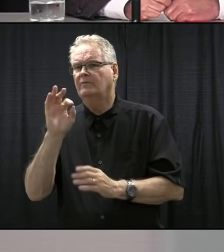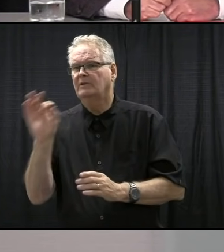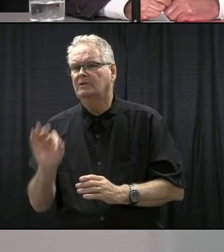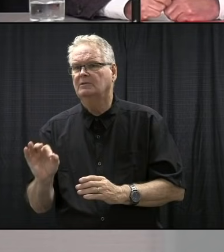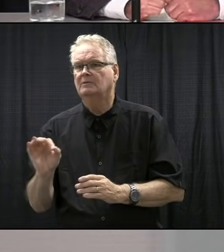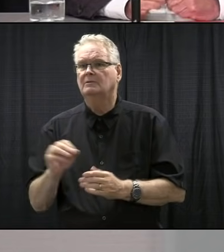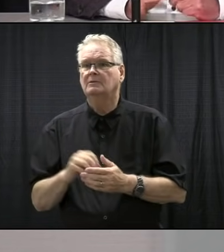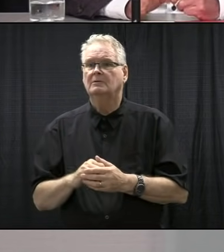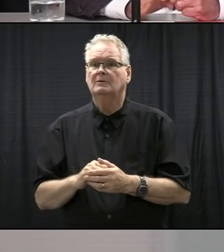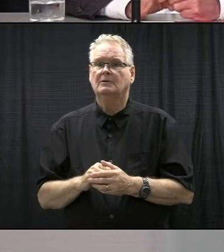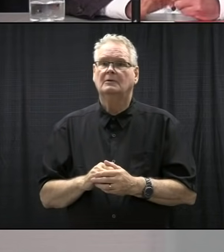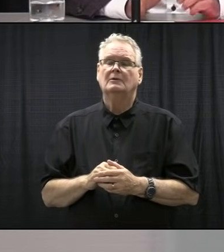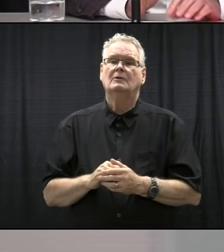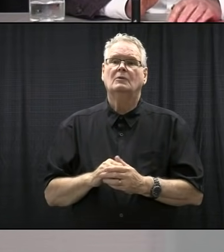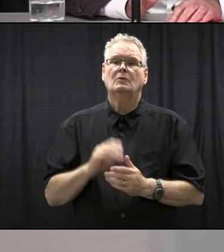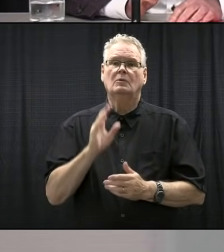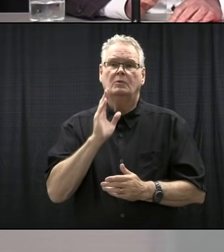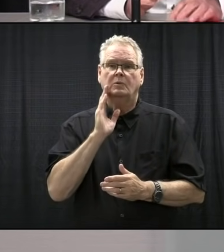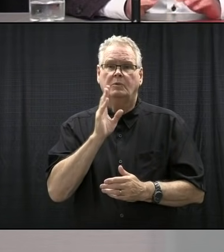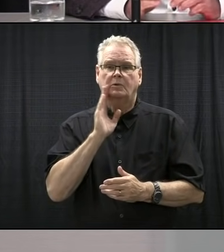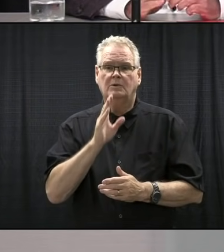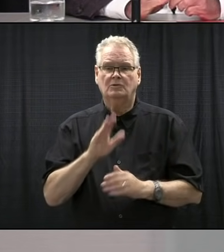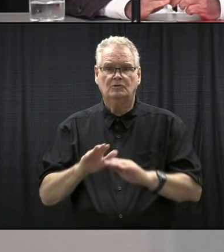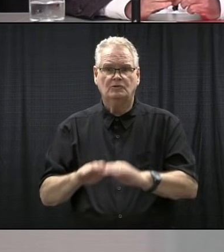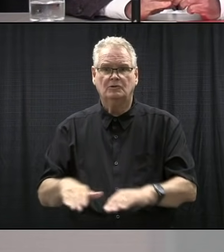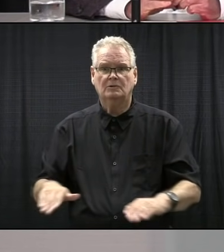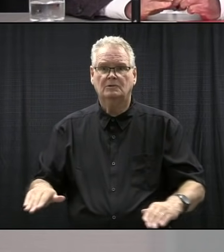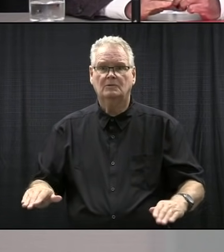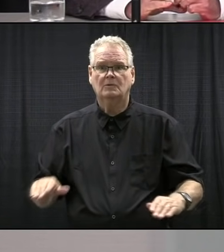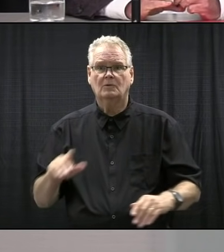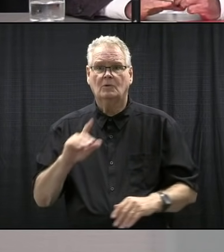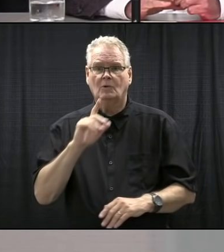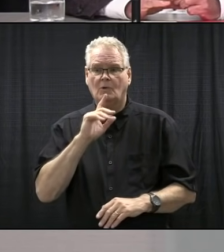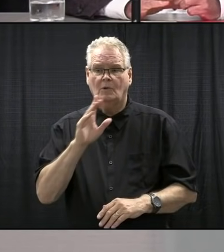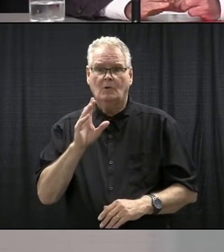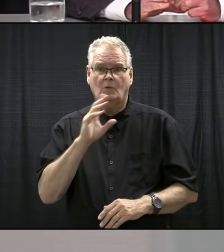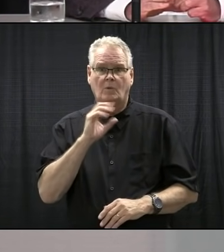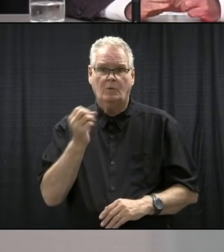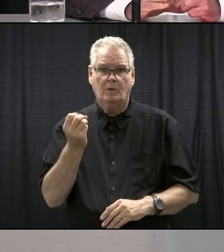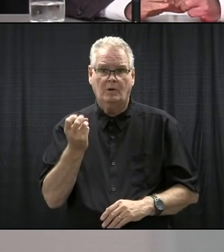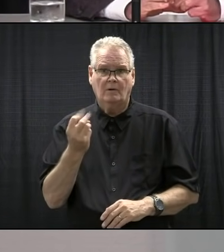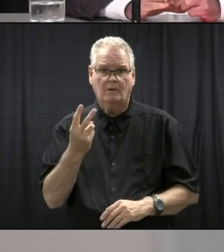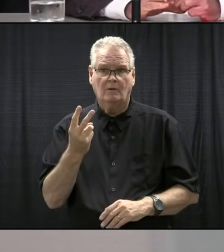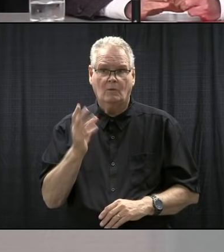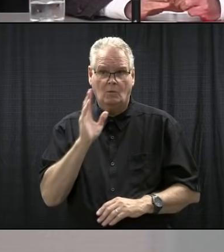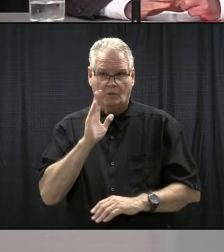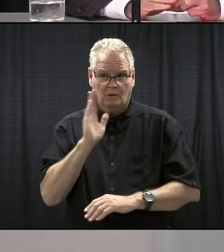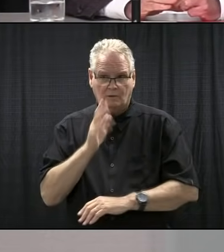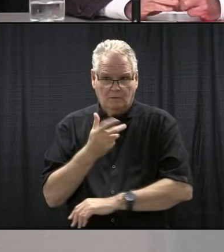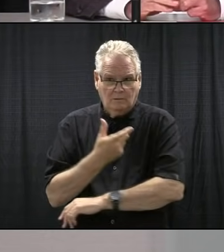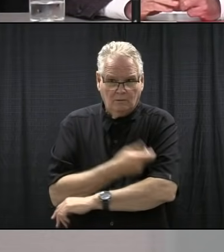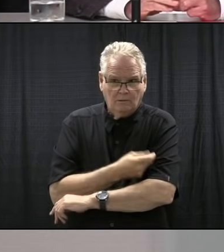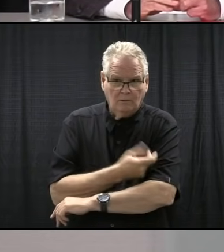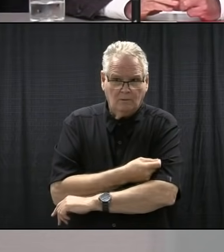they able to go and be vaccinated, or do you have to be 12? So right now, and this is true for any of our vaccines, we